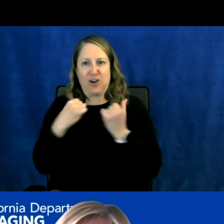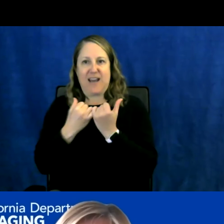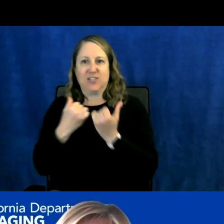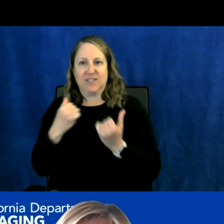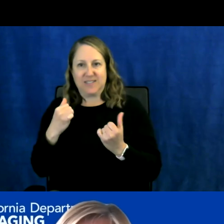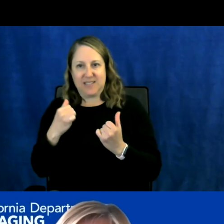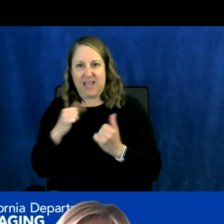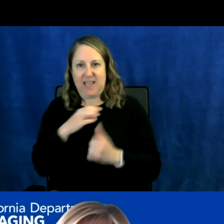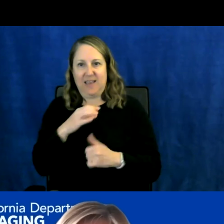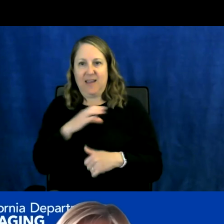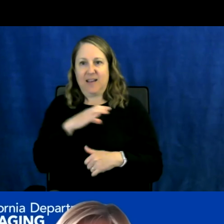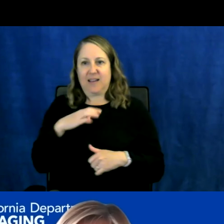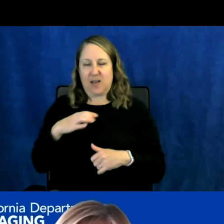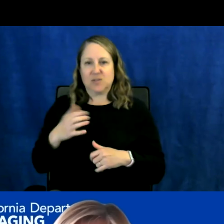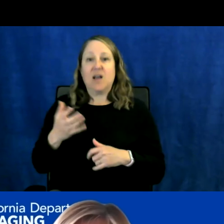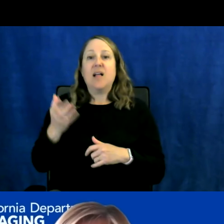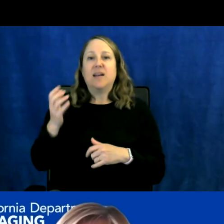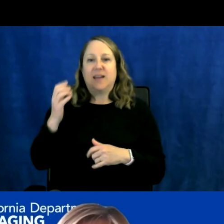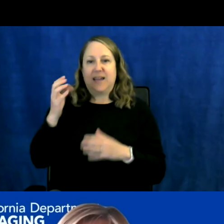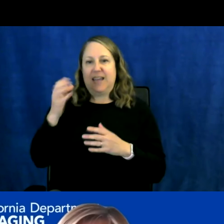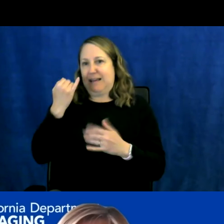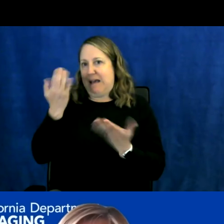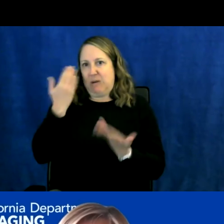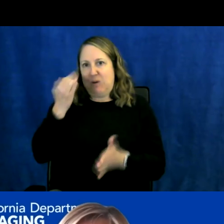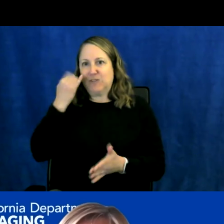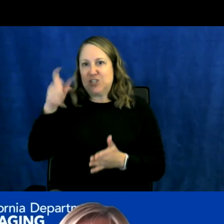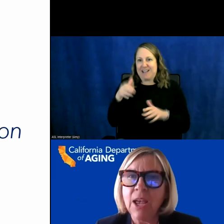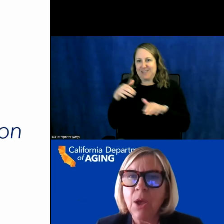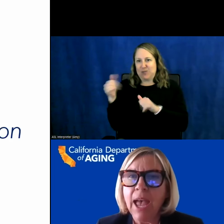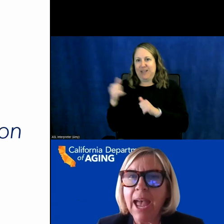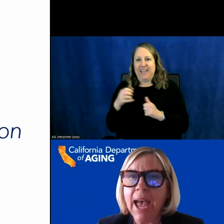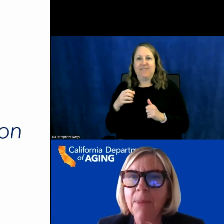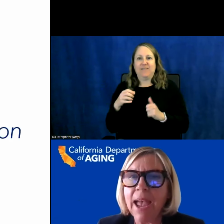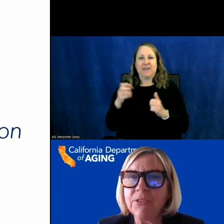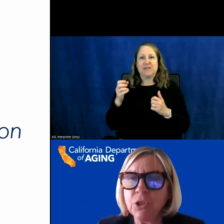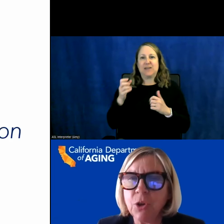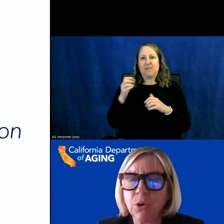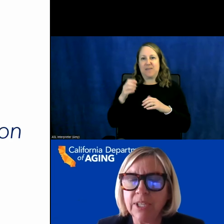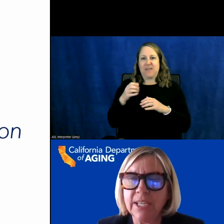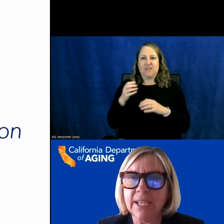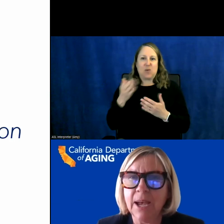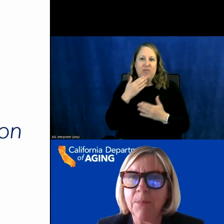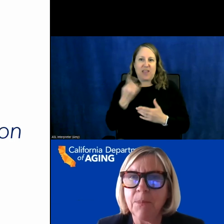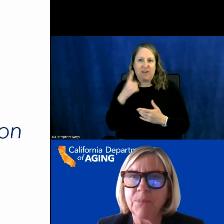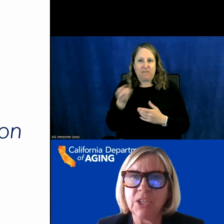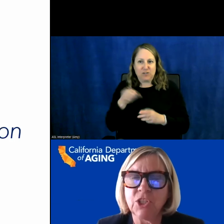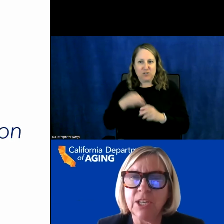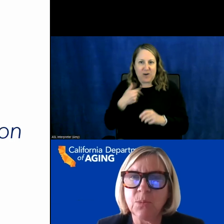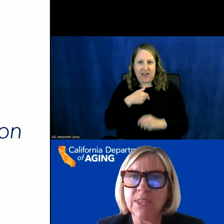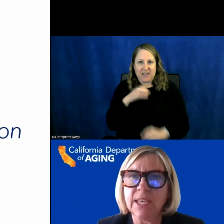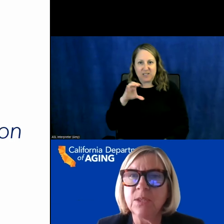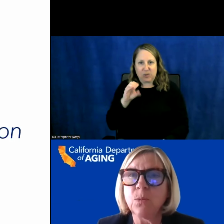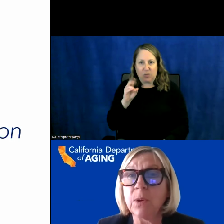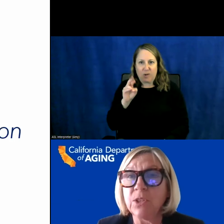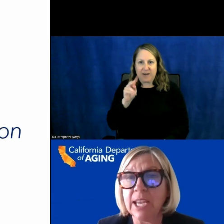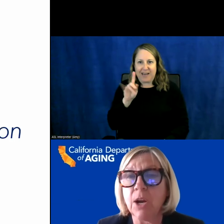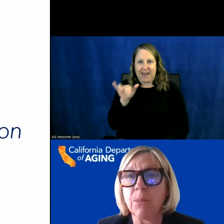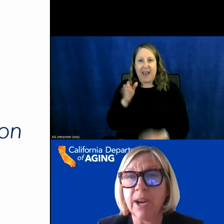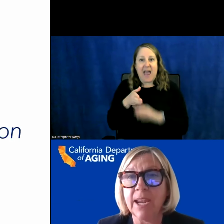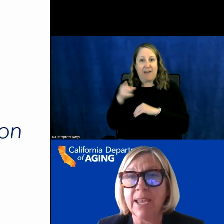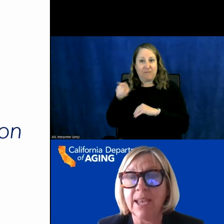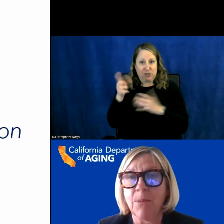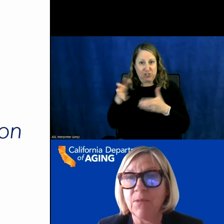us for her scheduled departure. Thank you, Courtney, for being here. After Courtney shares with us, we will